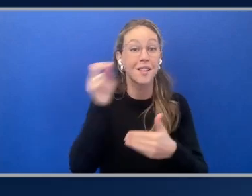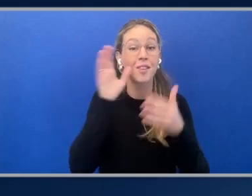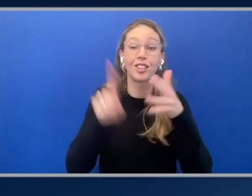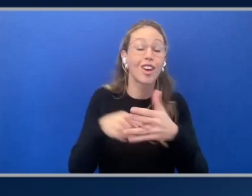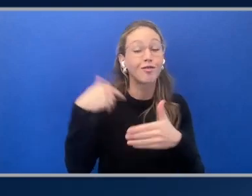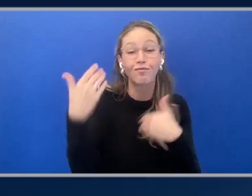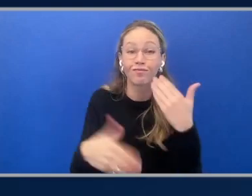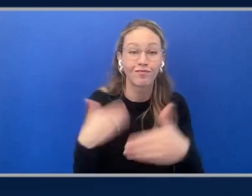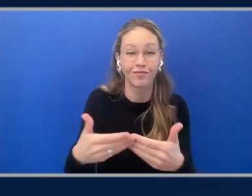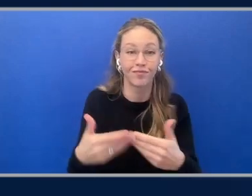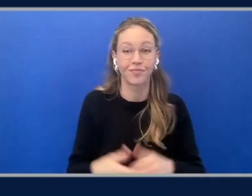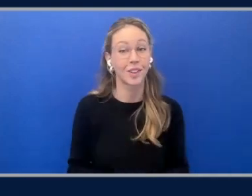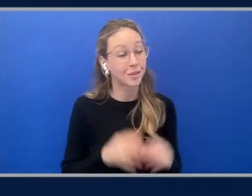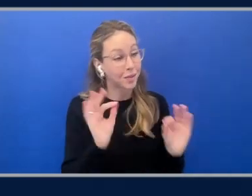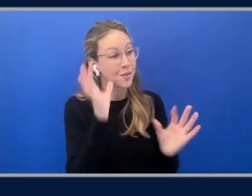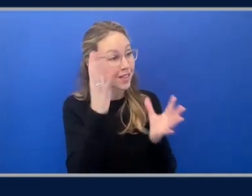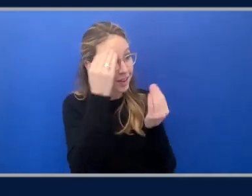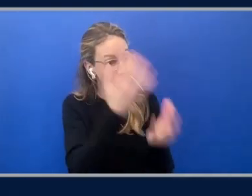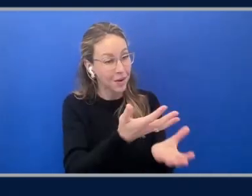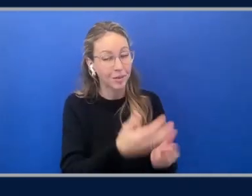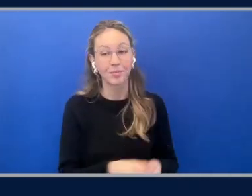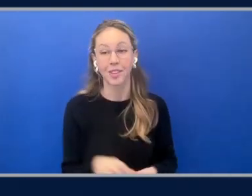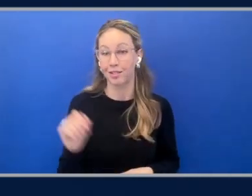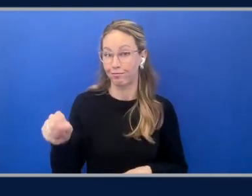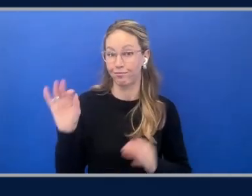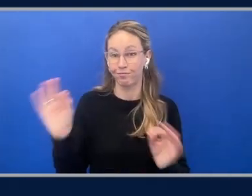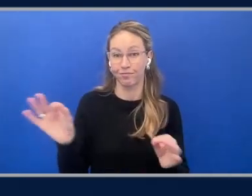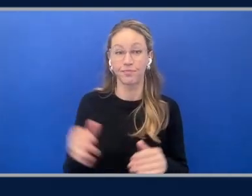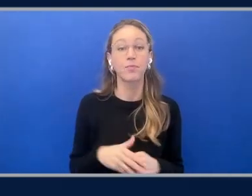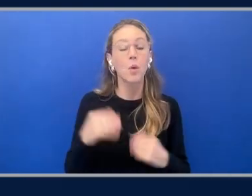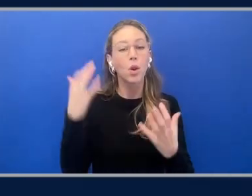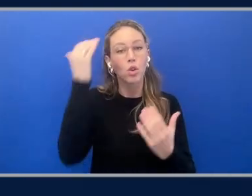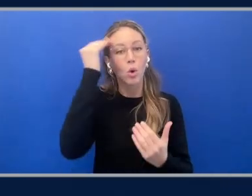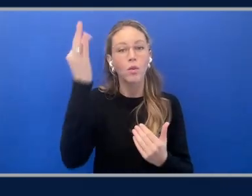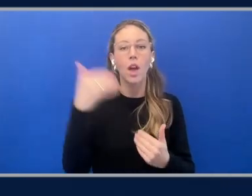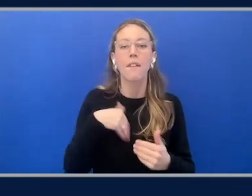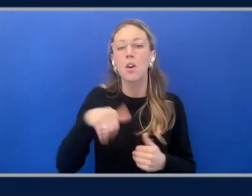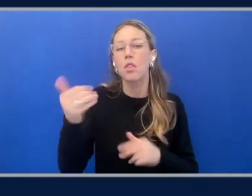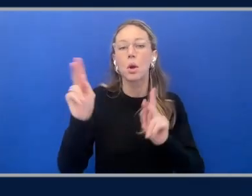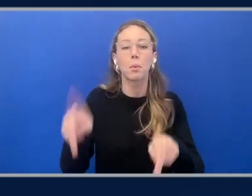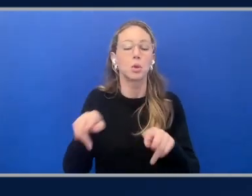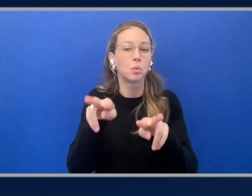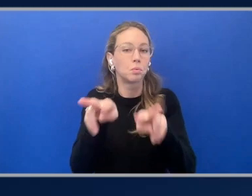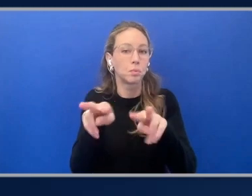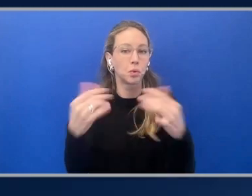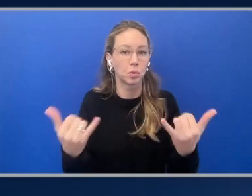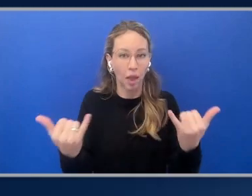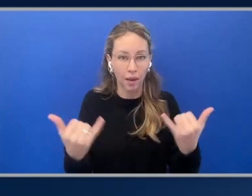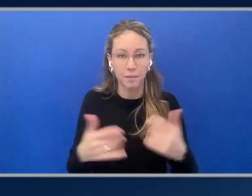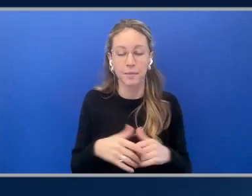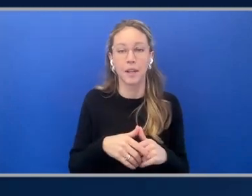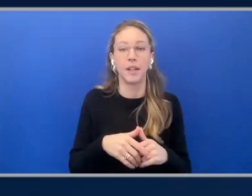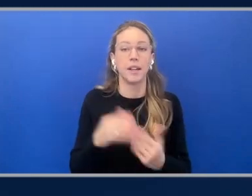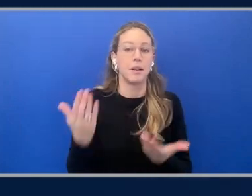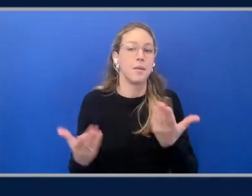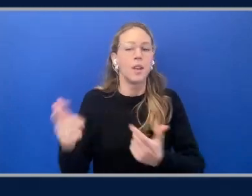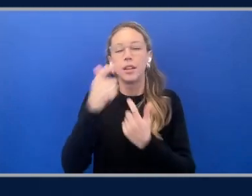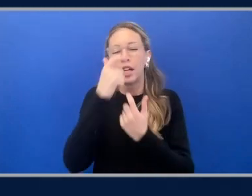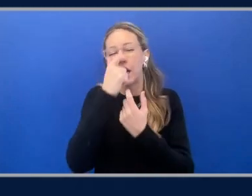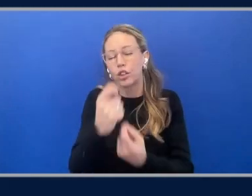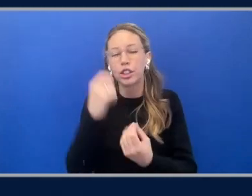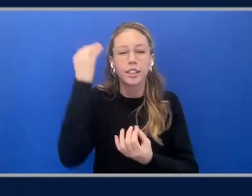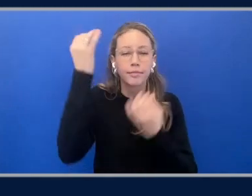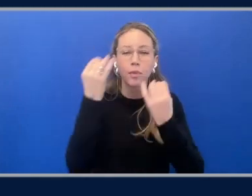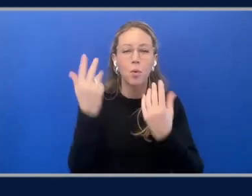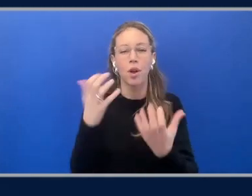know. Yeah. So I want to know, if you have someone who's listening today and, you know, they've been interested in wanting